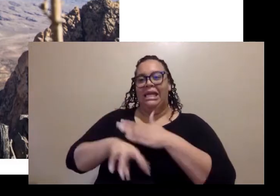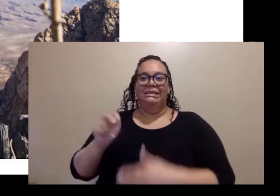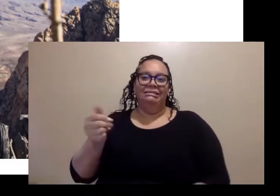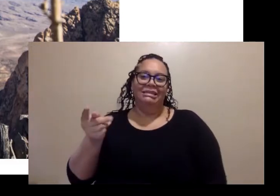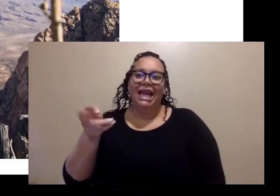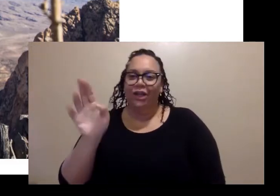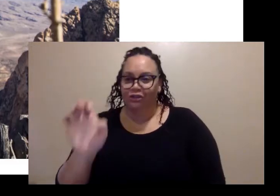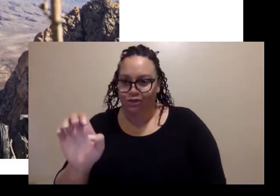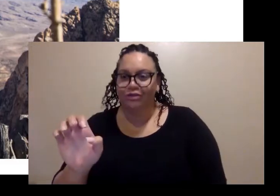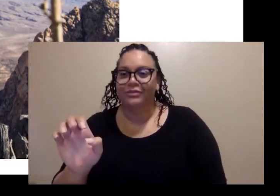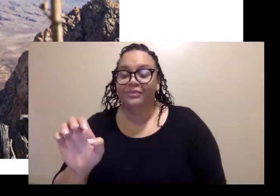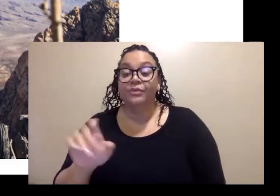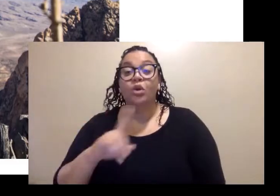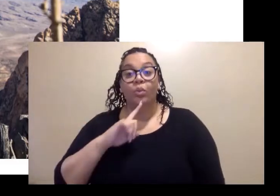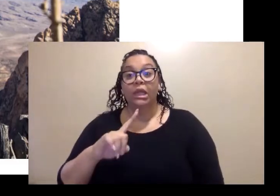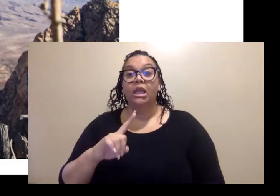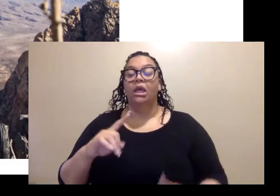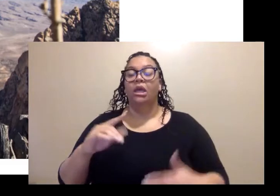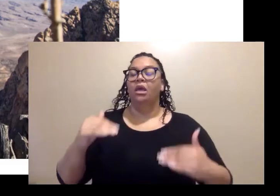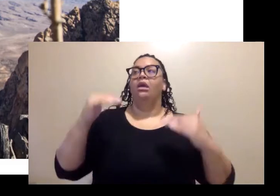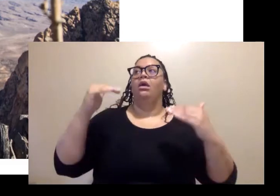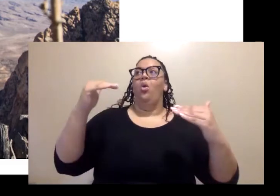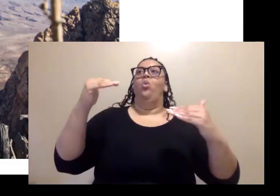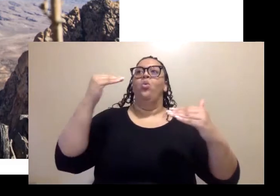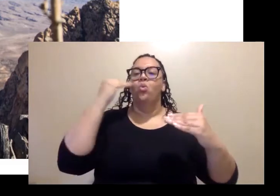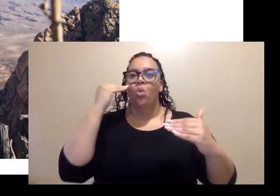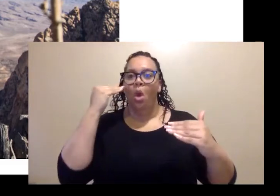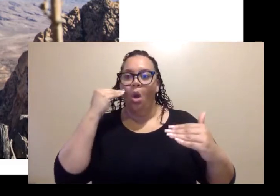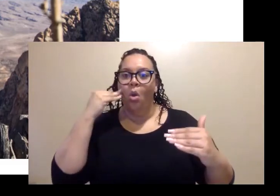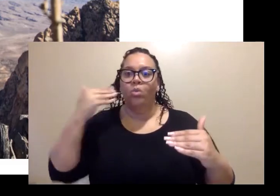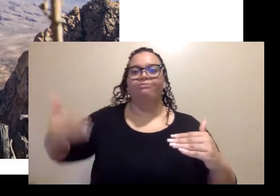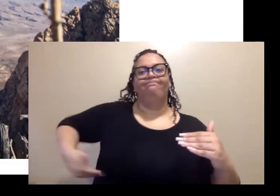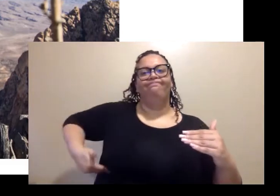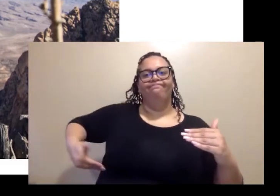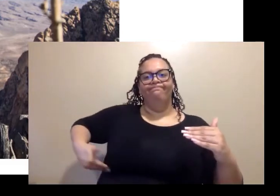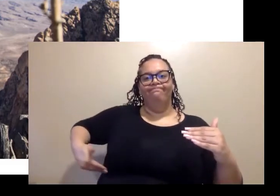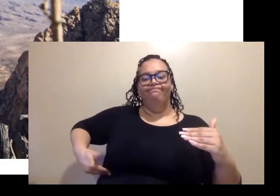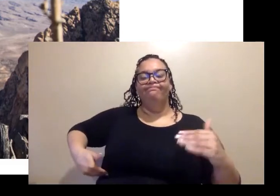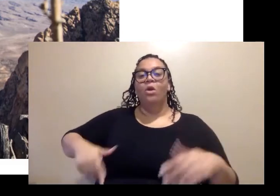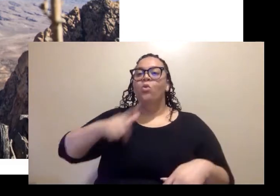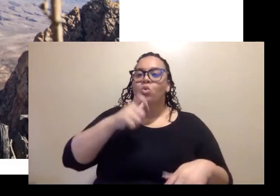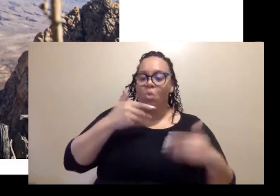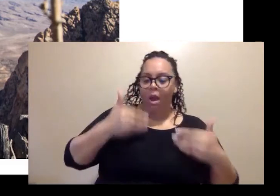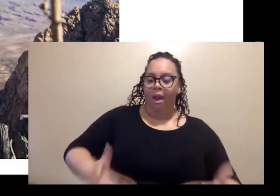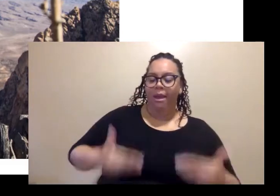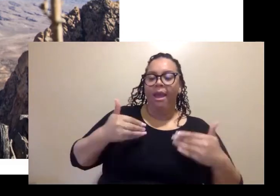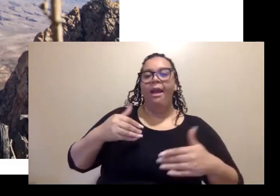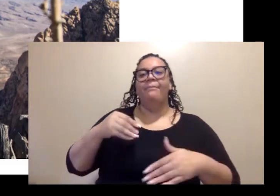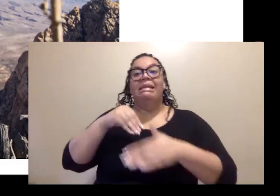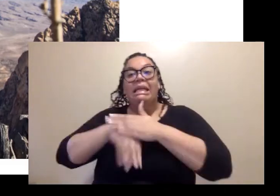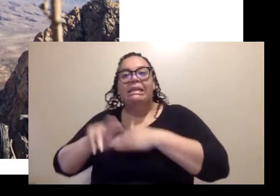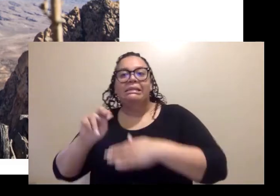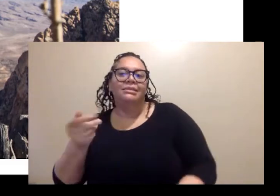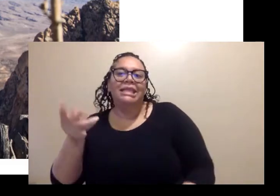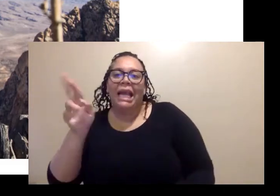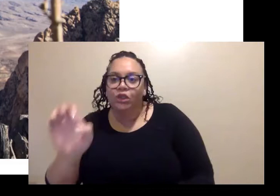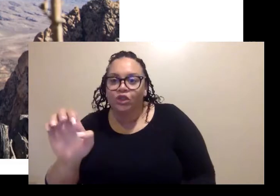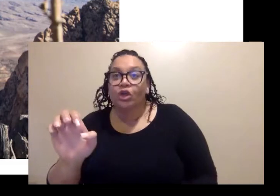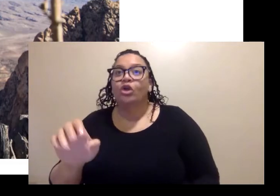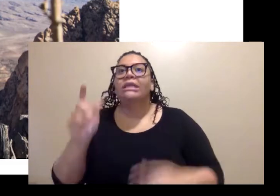it raised this critical consciousness within me in regards to who I am and my being in nature and what it did for me, especially with my mental